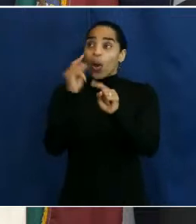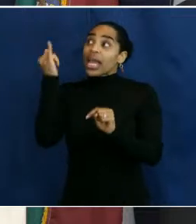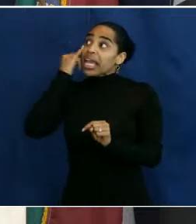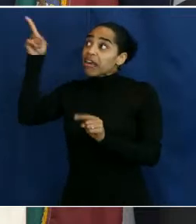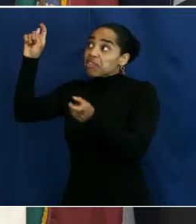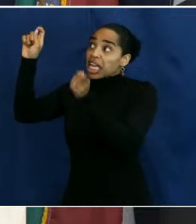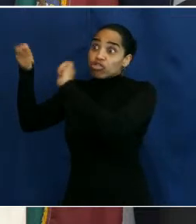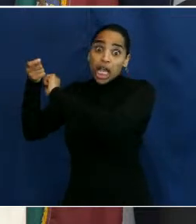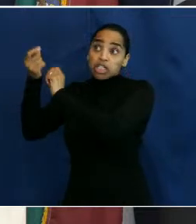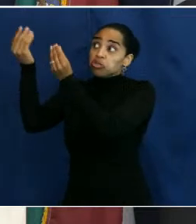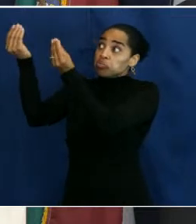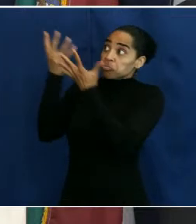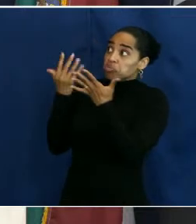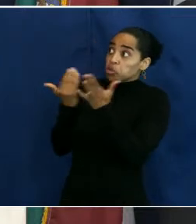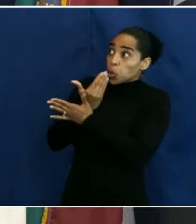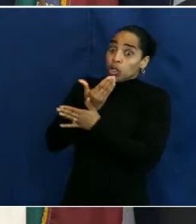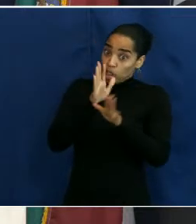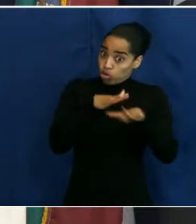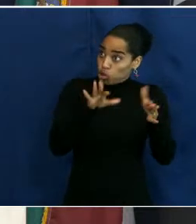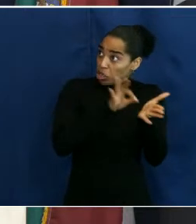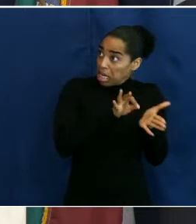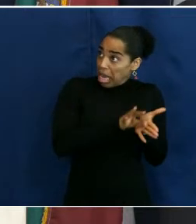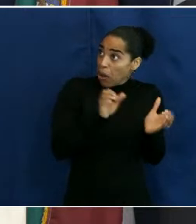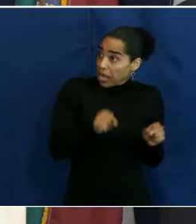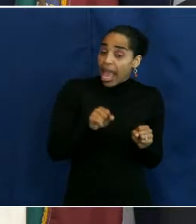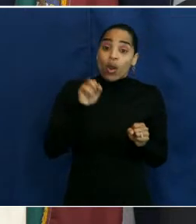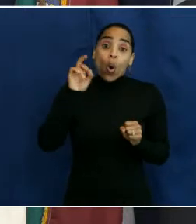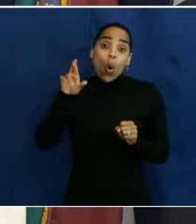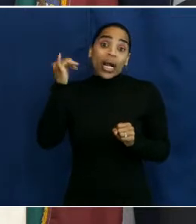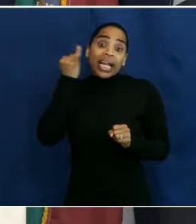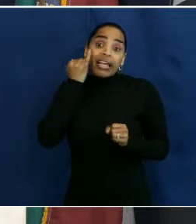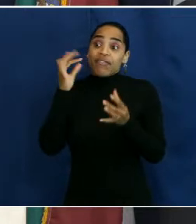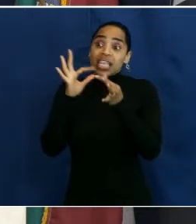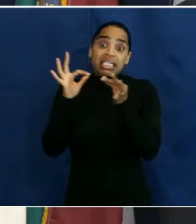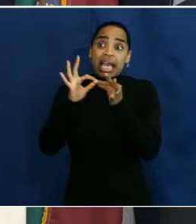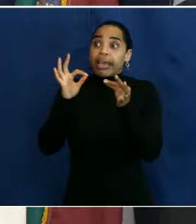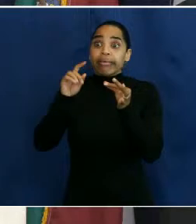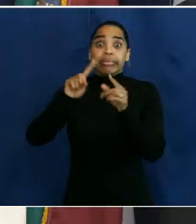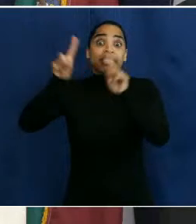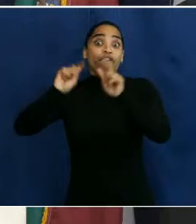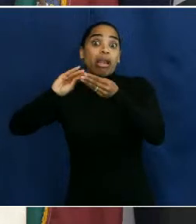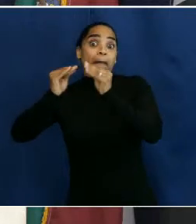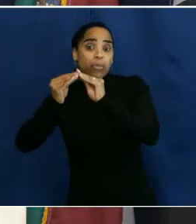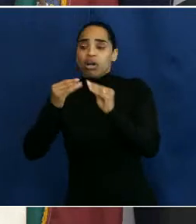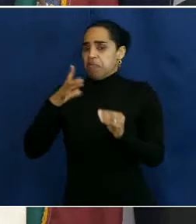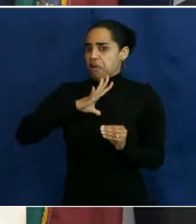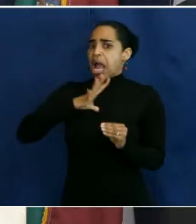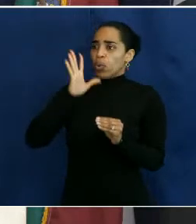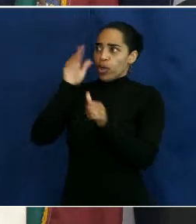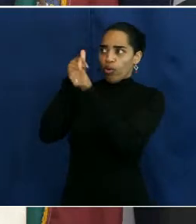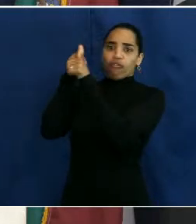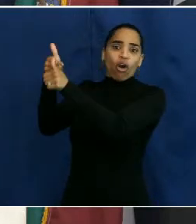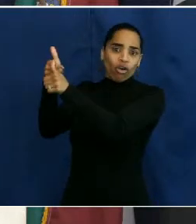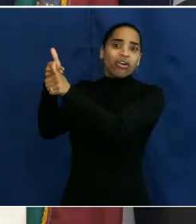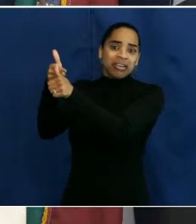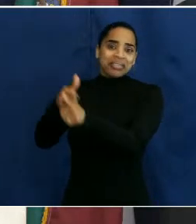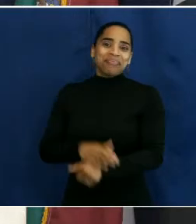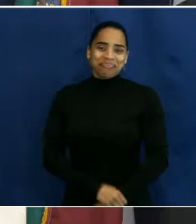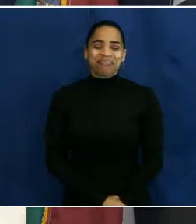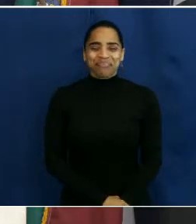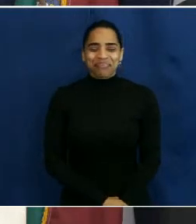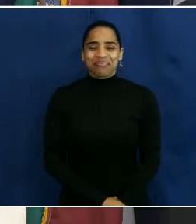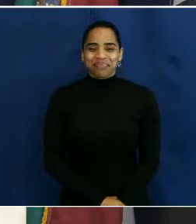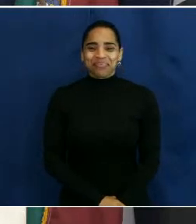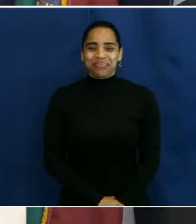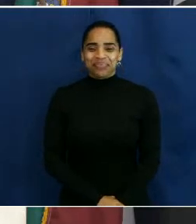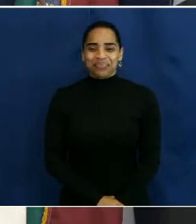changes where it becomes eligible for kids, or if the guidance changes and they say there's a different goal, then we'll change as well. But right now we're following the guidance that's been